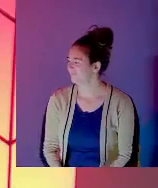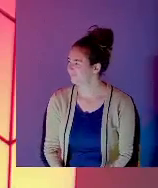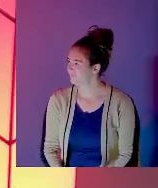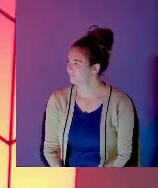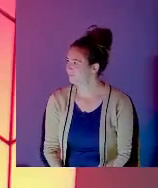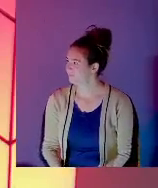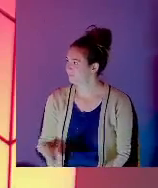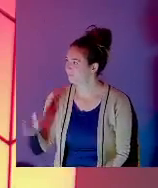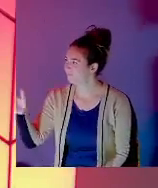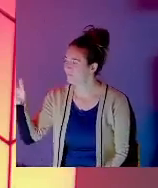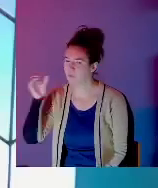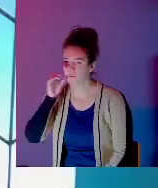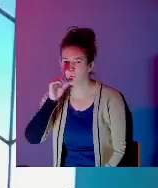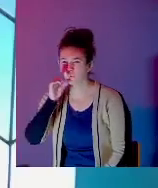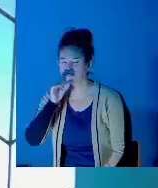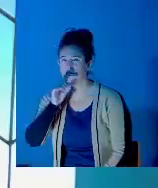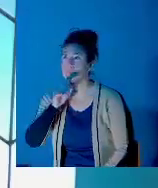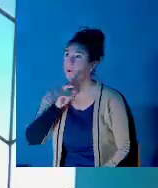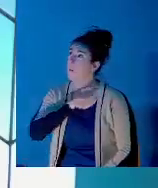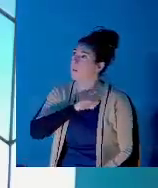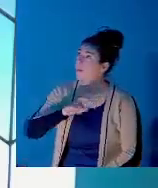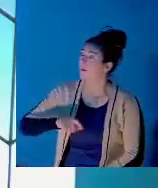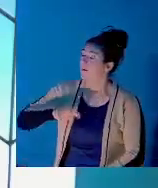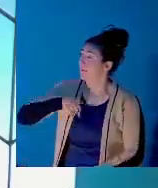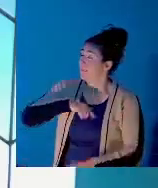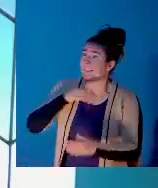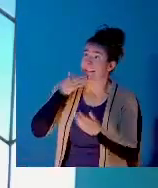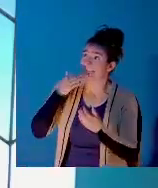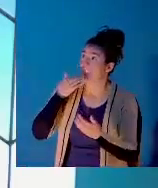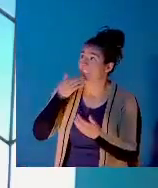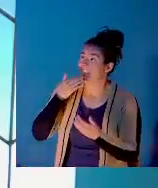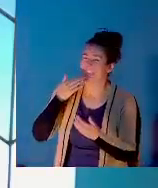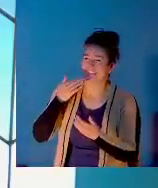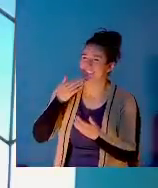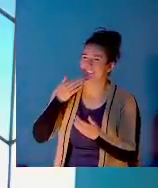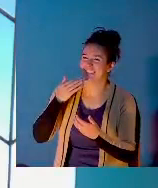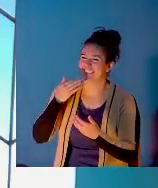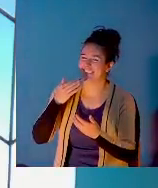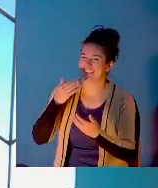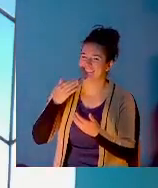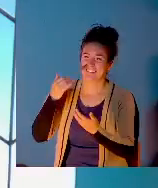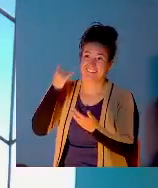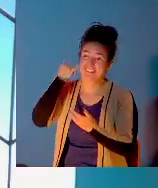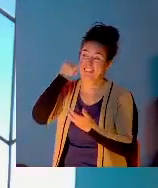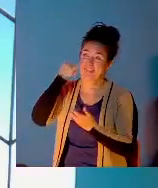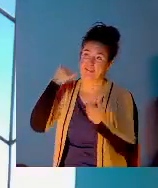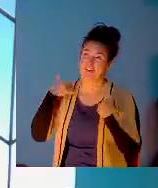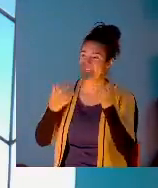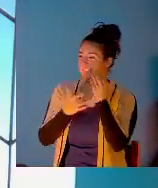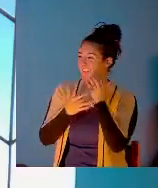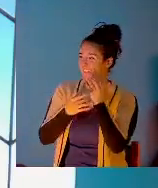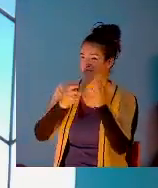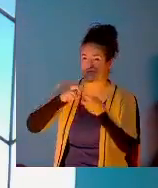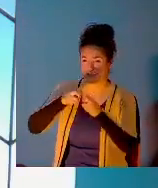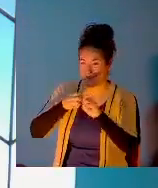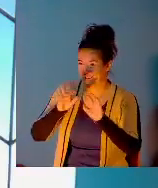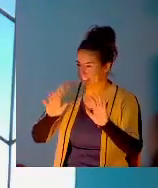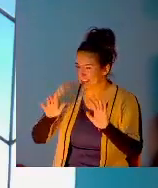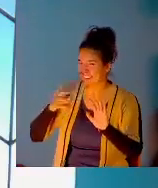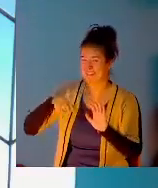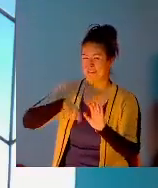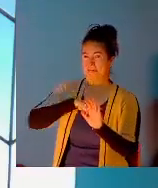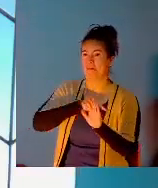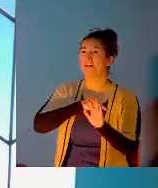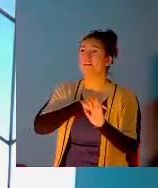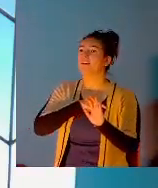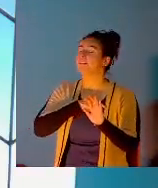Lord, we thank you just despite these technical difficulties that we're still able to just come and